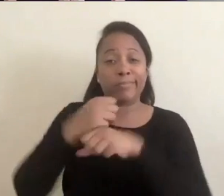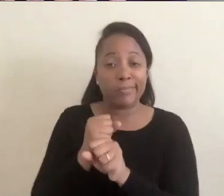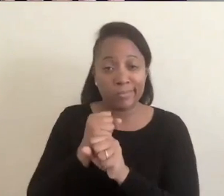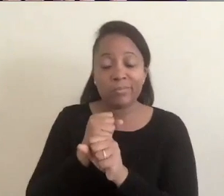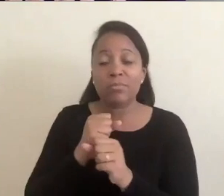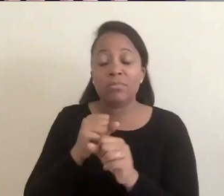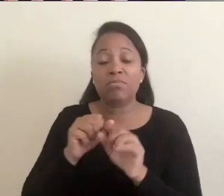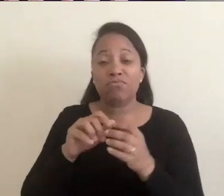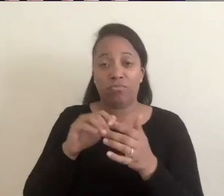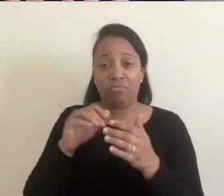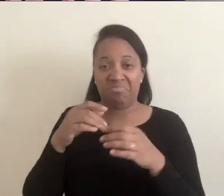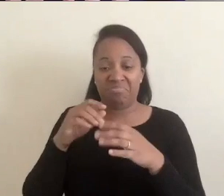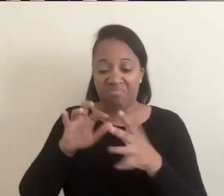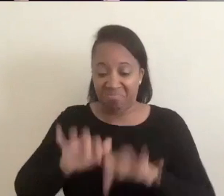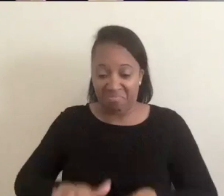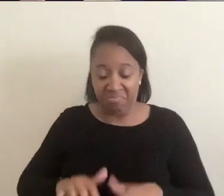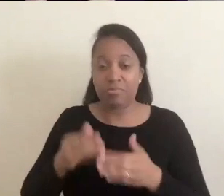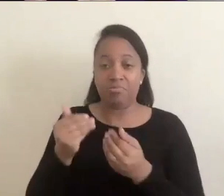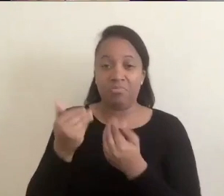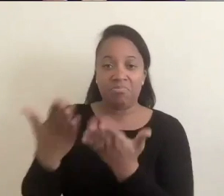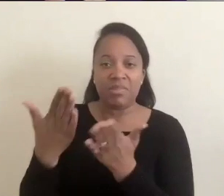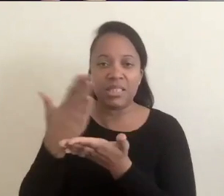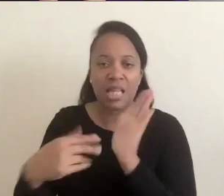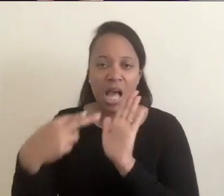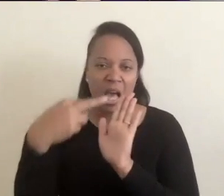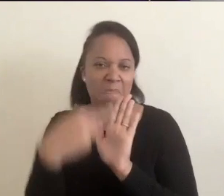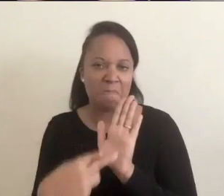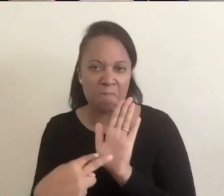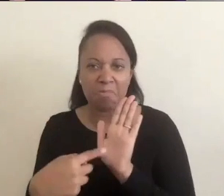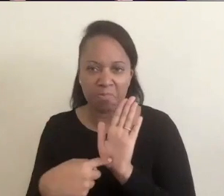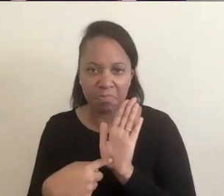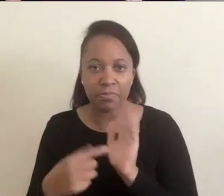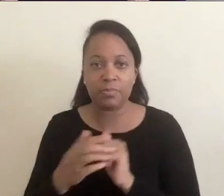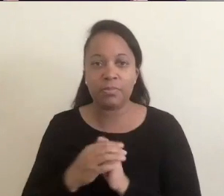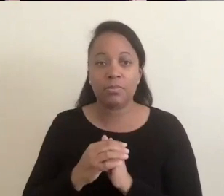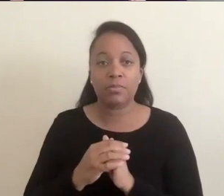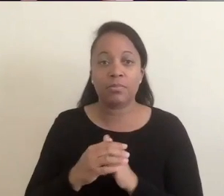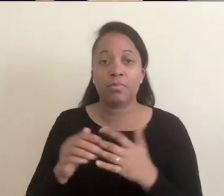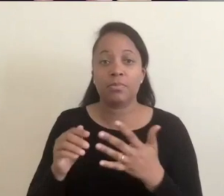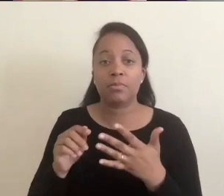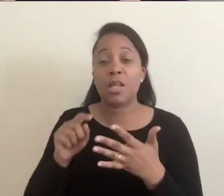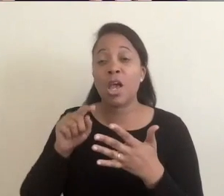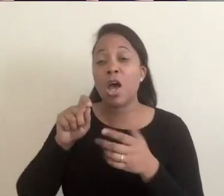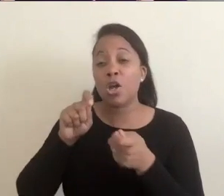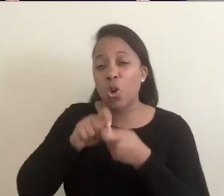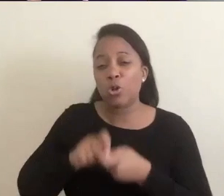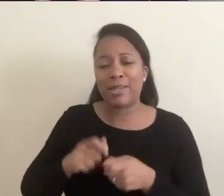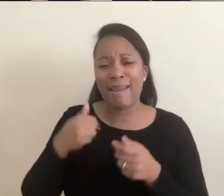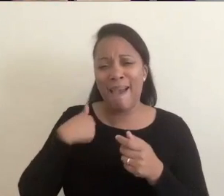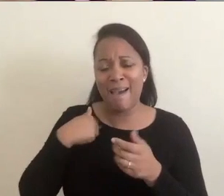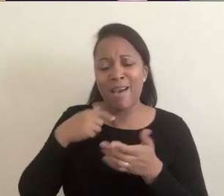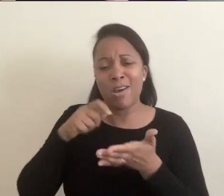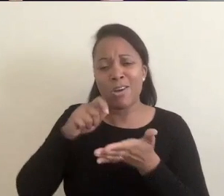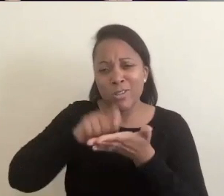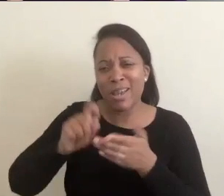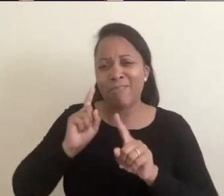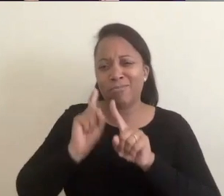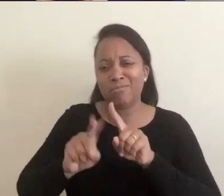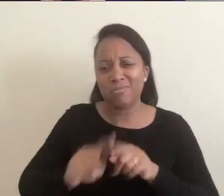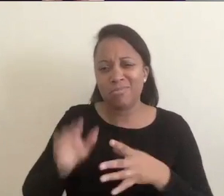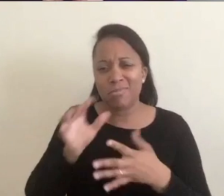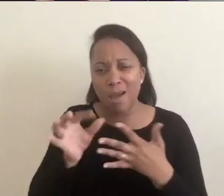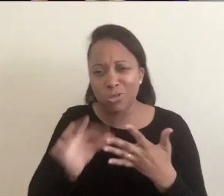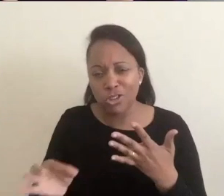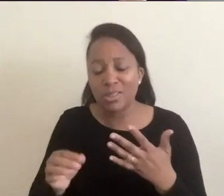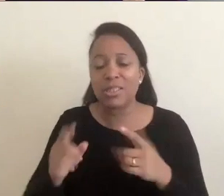presenting them in some readable format. When it comes to note-taking, there are myriad formats, levels of accuracy, and turnaround times